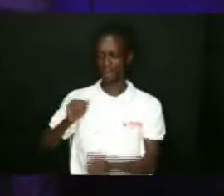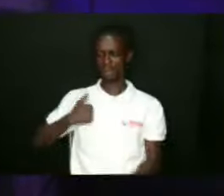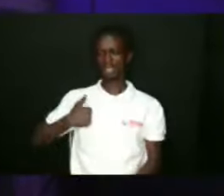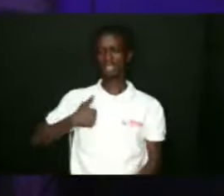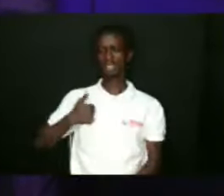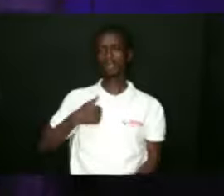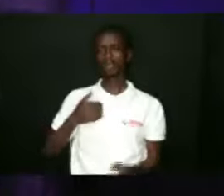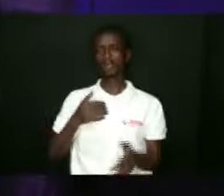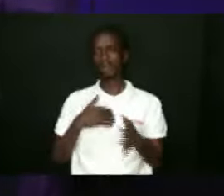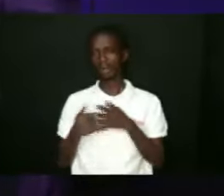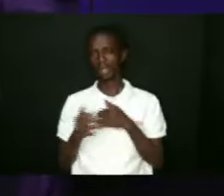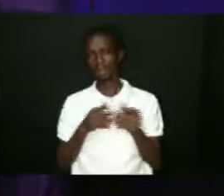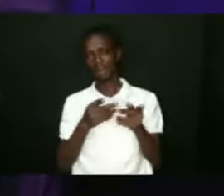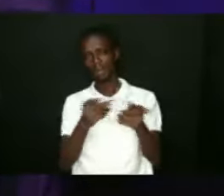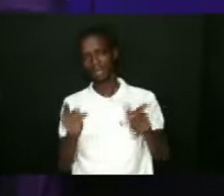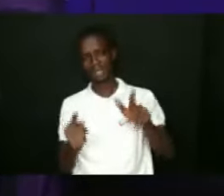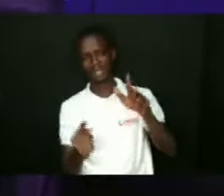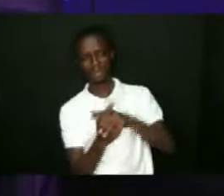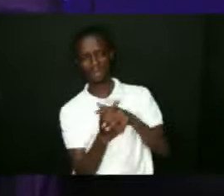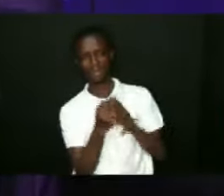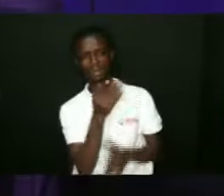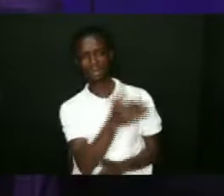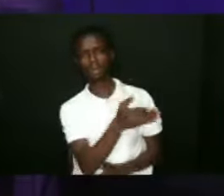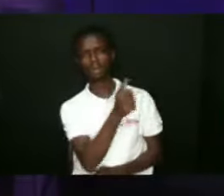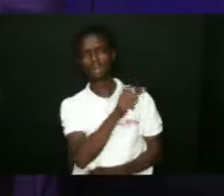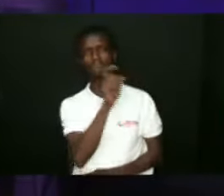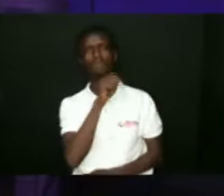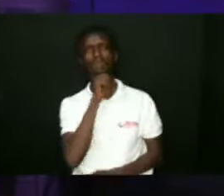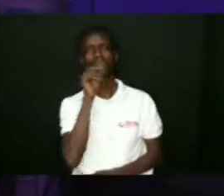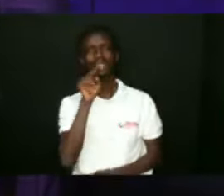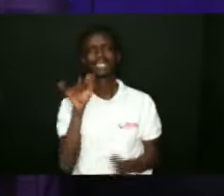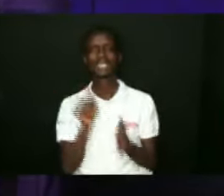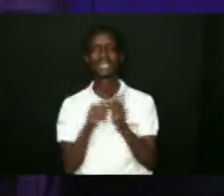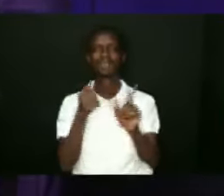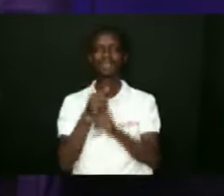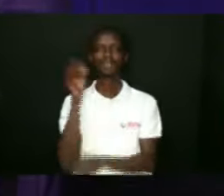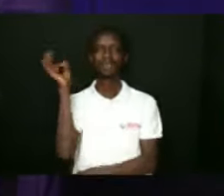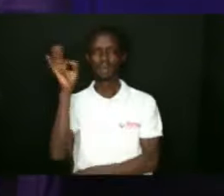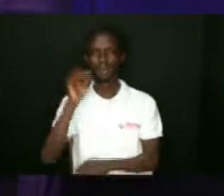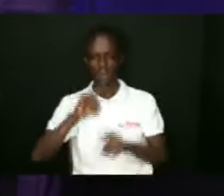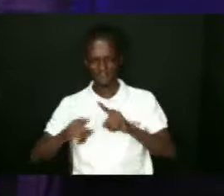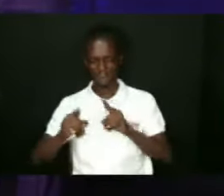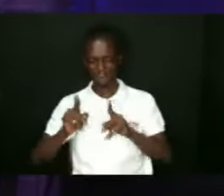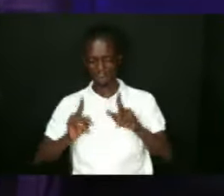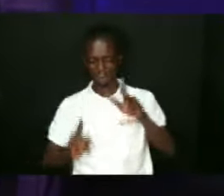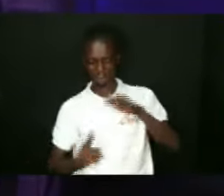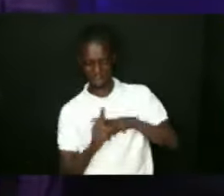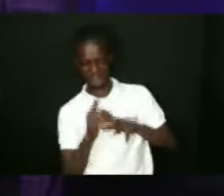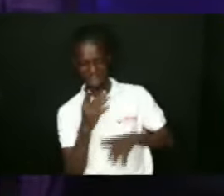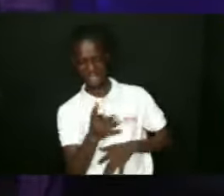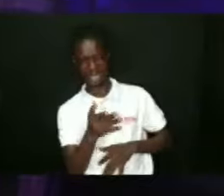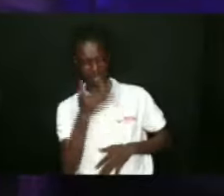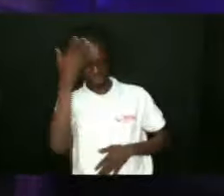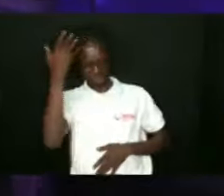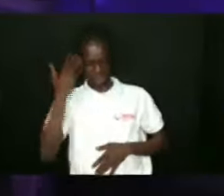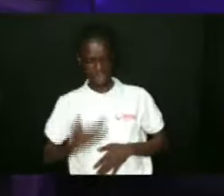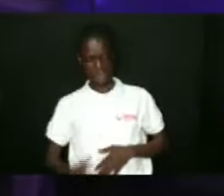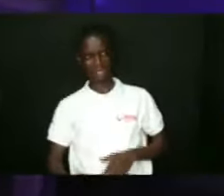you appear at a place, you don't even need to preach. Your presence, you create a presence that draws people to Christ.